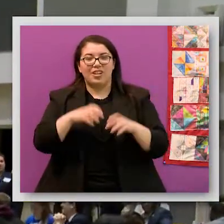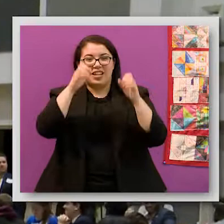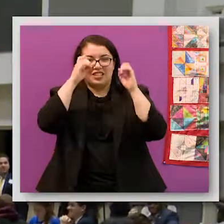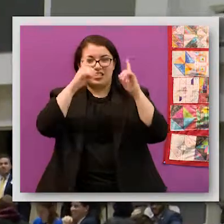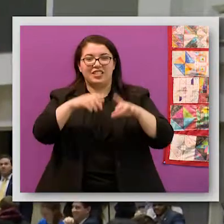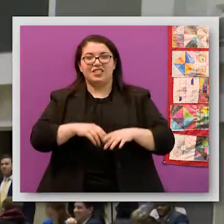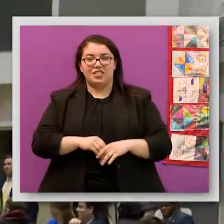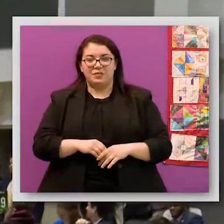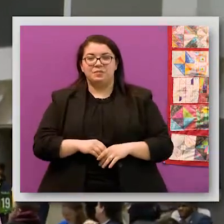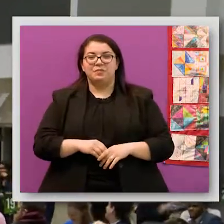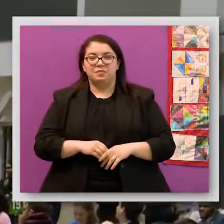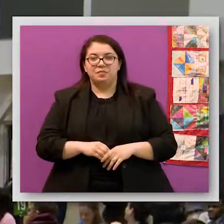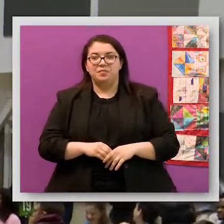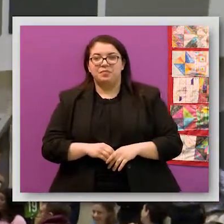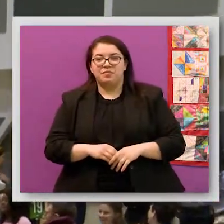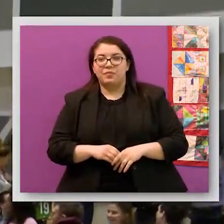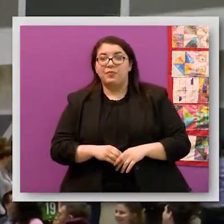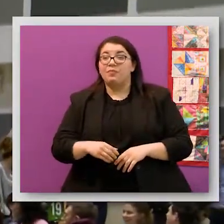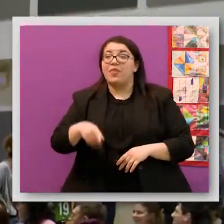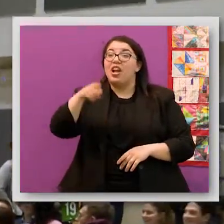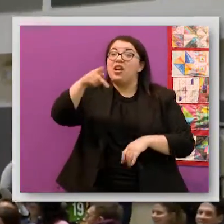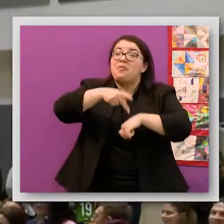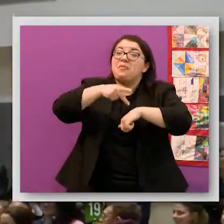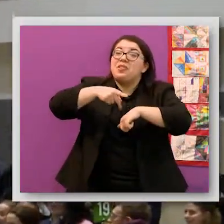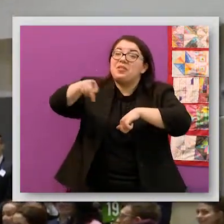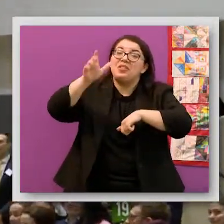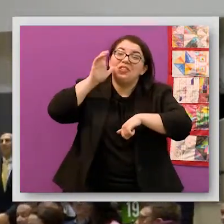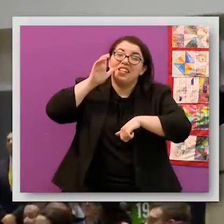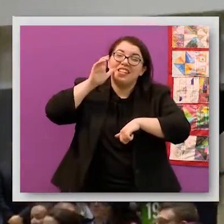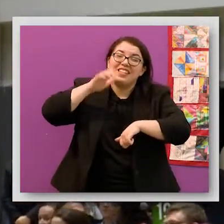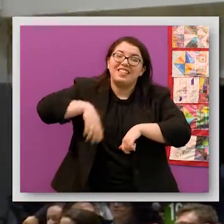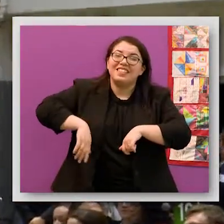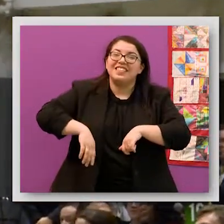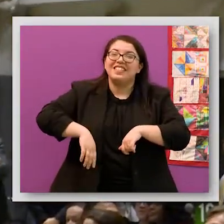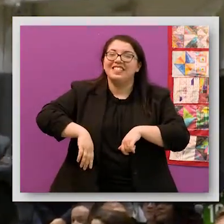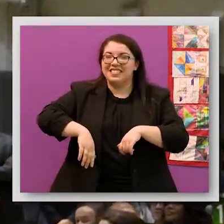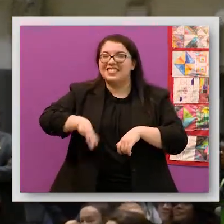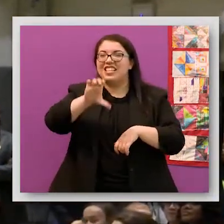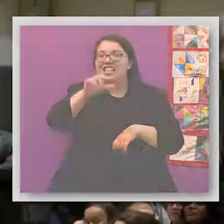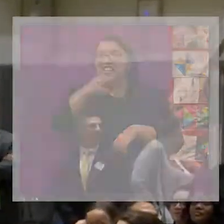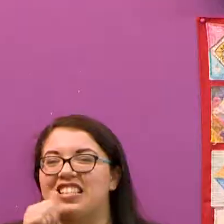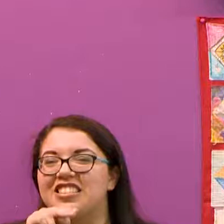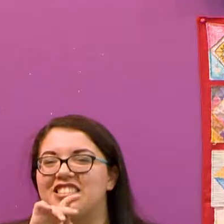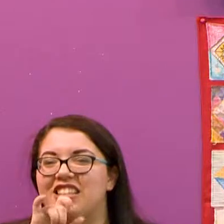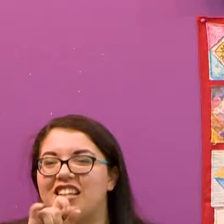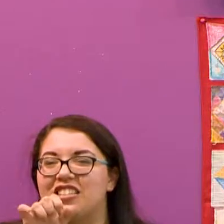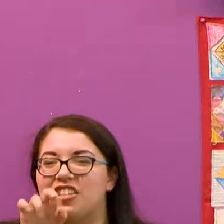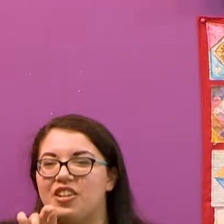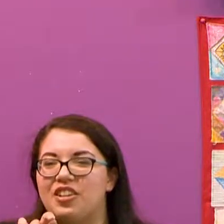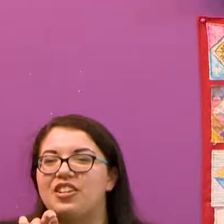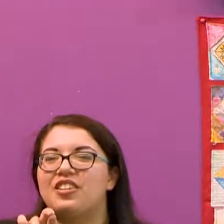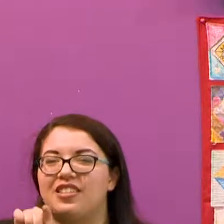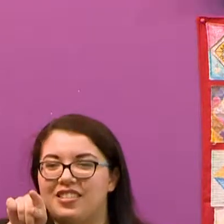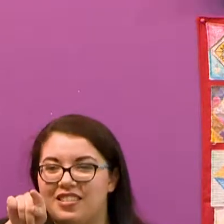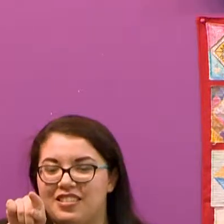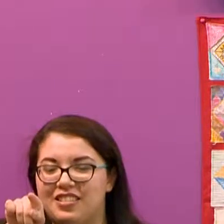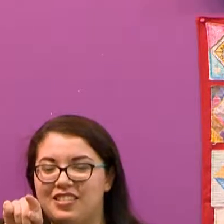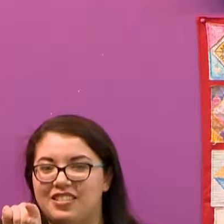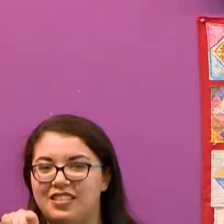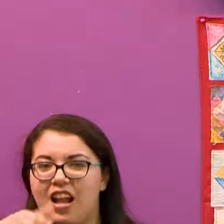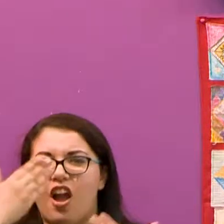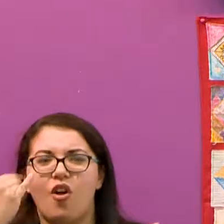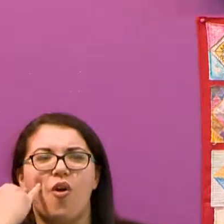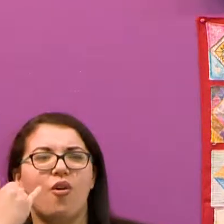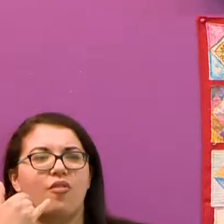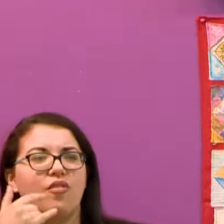Where's the chancellor? Did she hear that? And also, I don't know if there's the chancellor. And also, I don't know if we acknowledge Principal Bell,